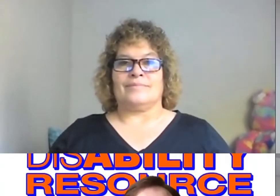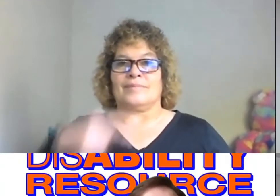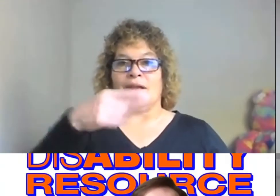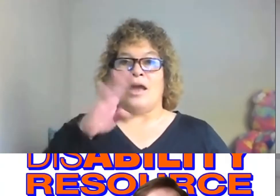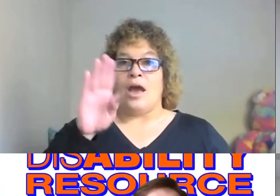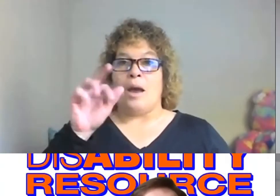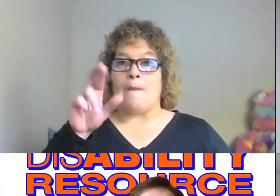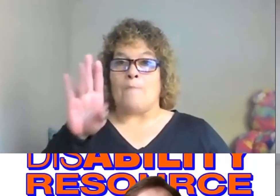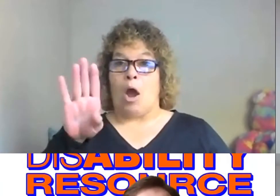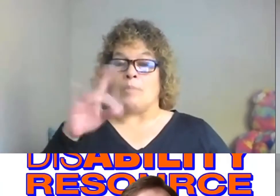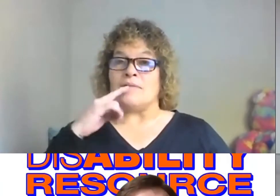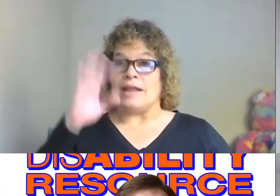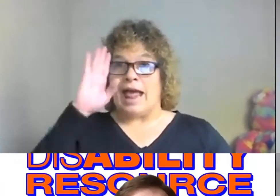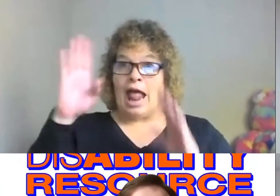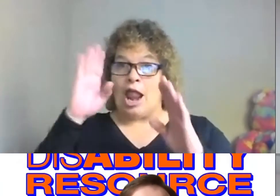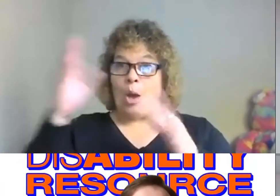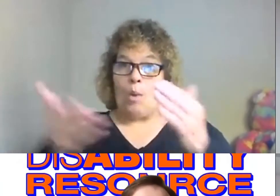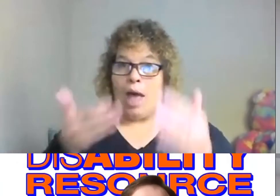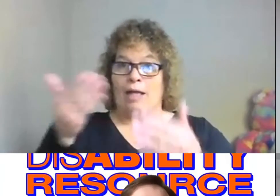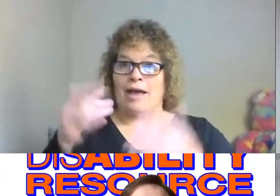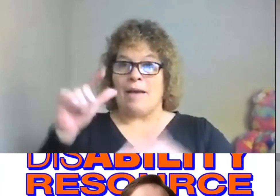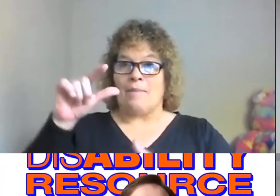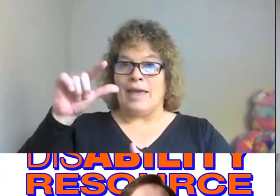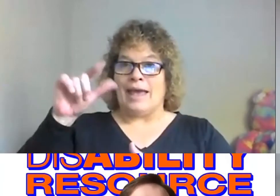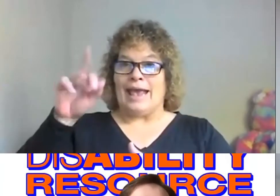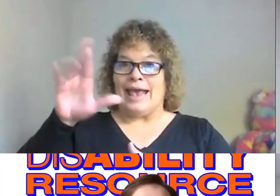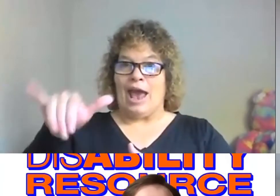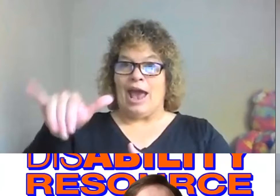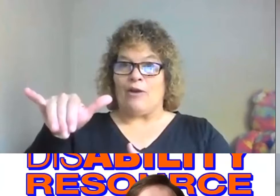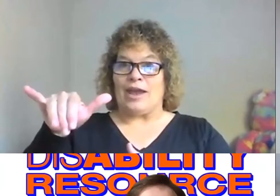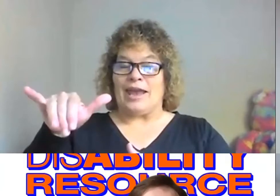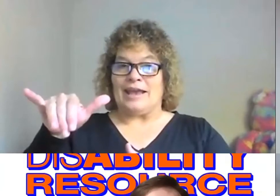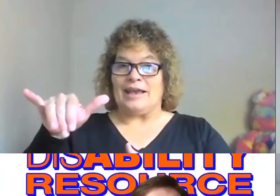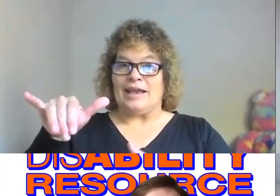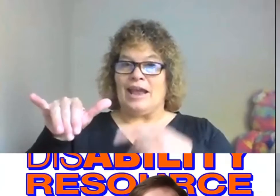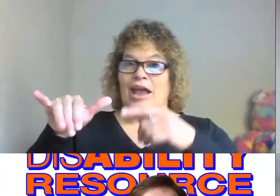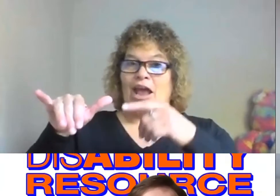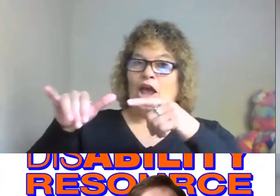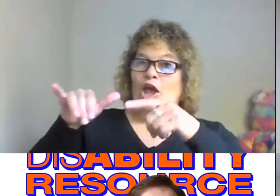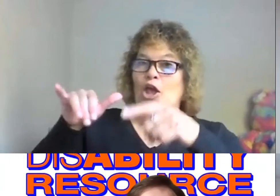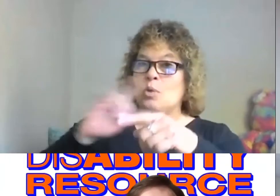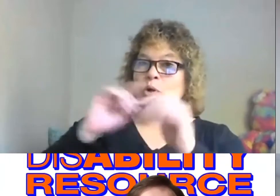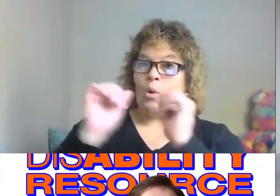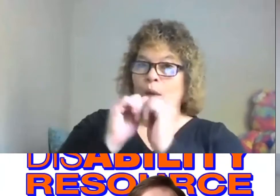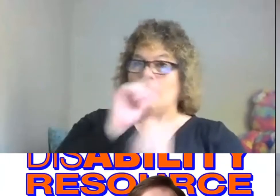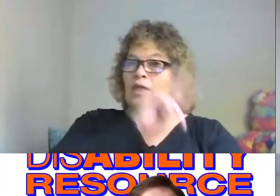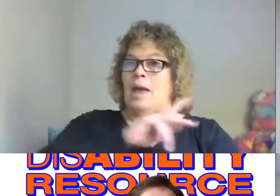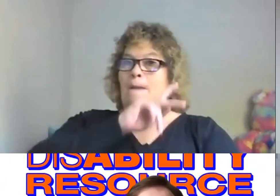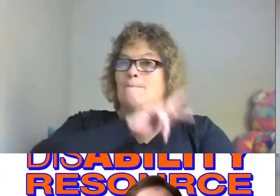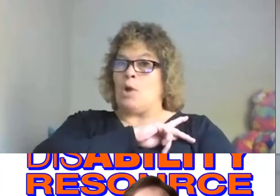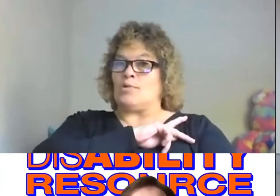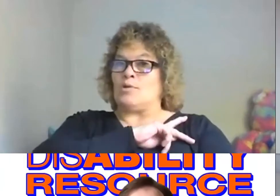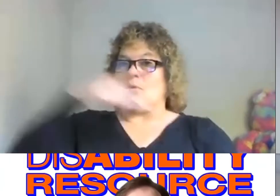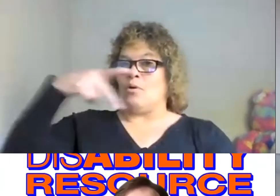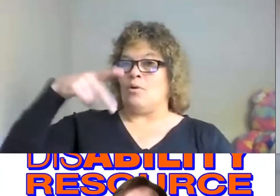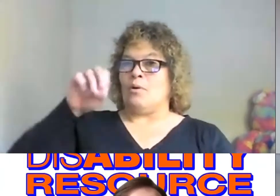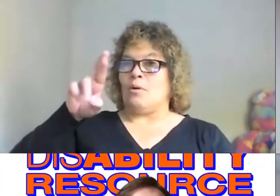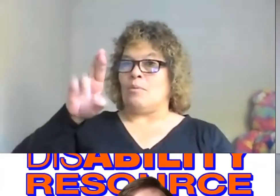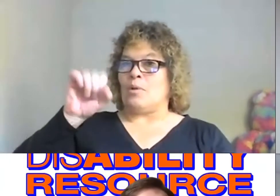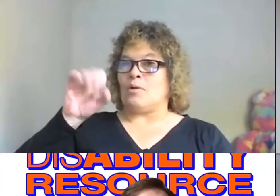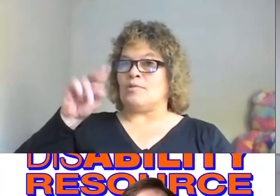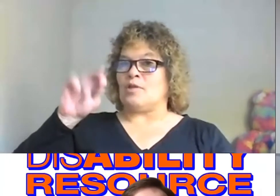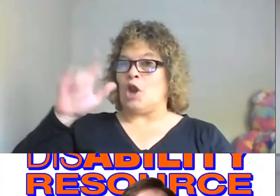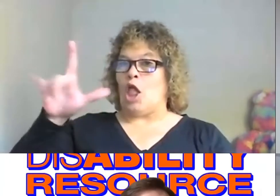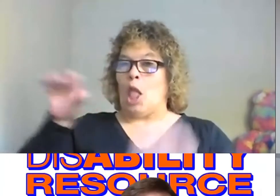Welcome. So Gary Wilson, you are with Personal Mobility. So Gary, can you tell us a little